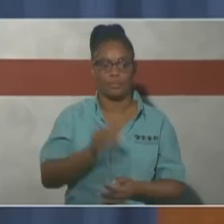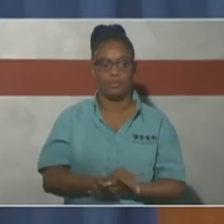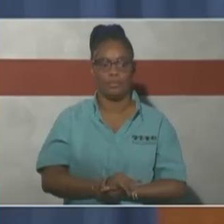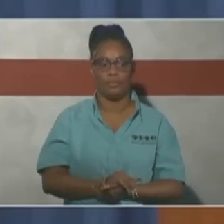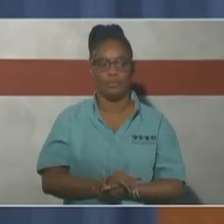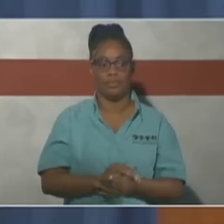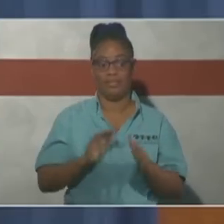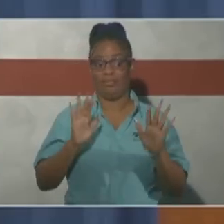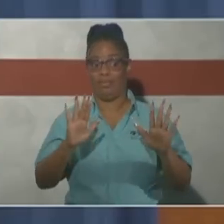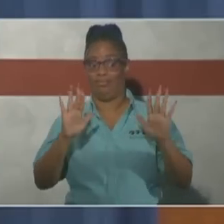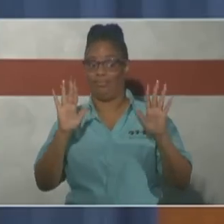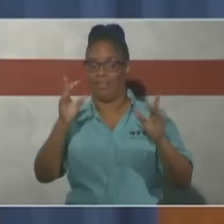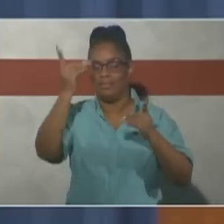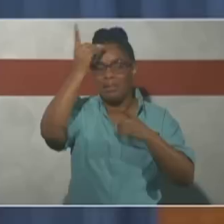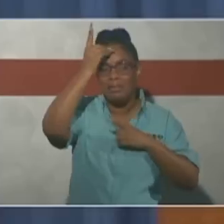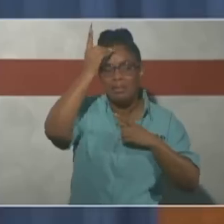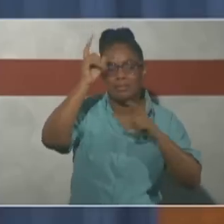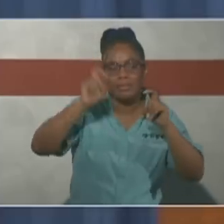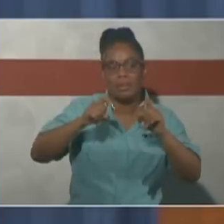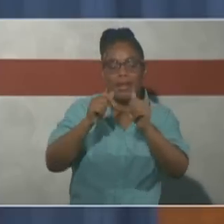clear.